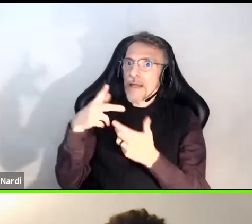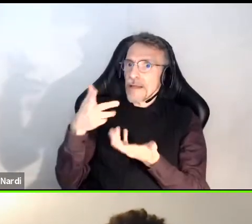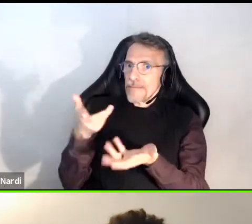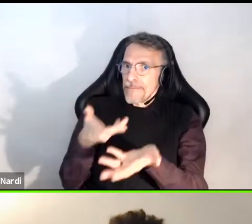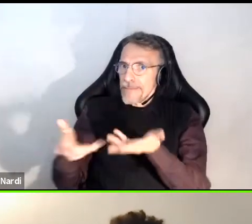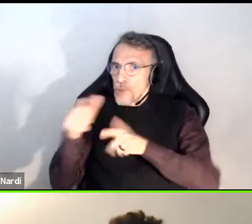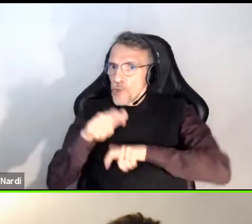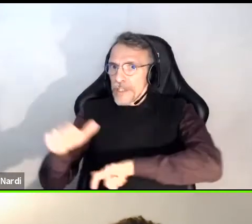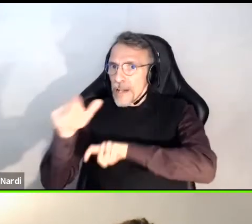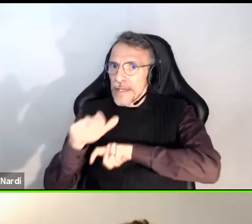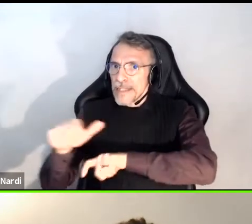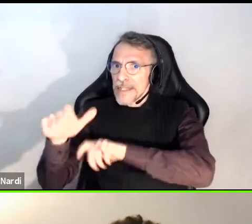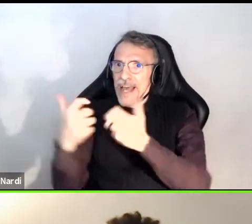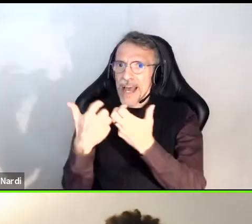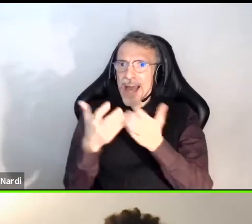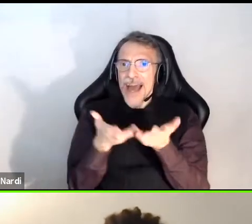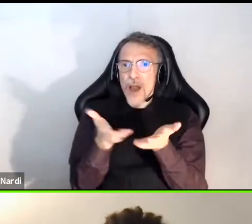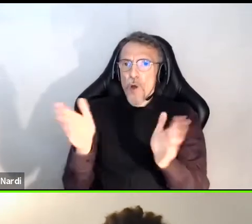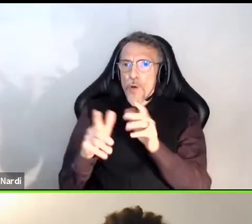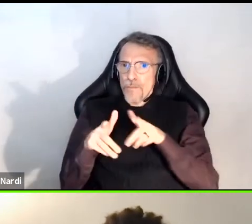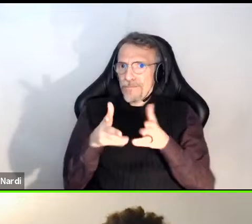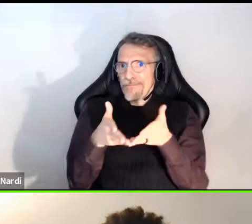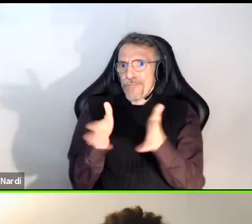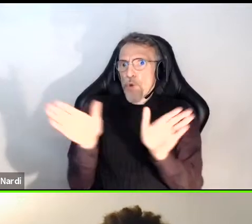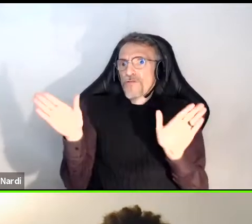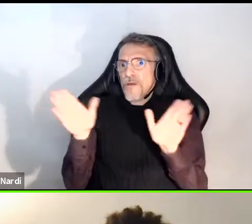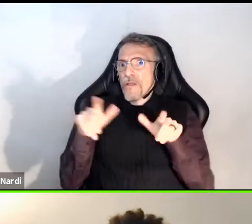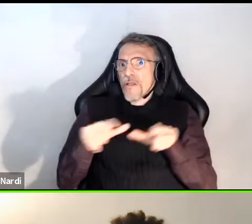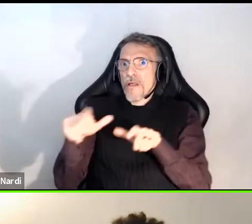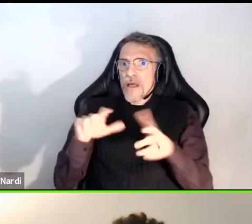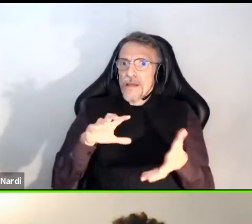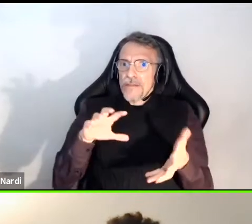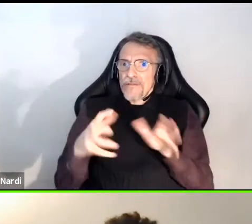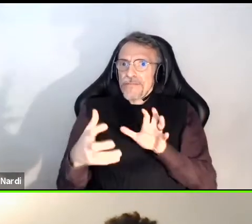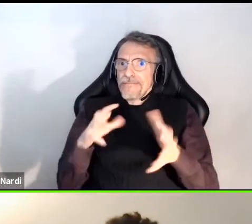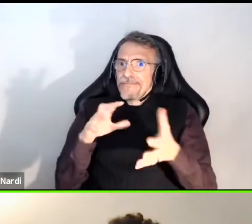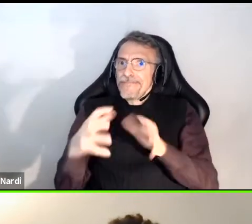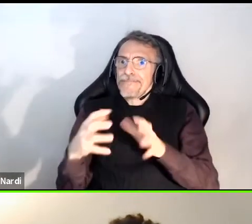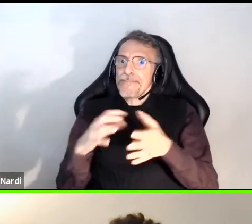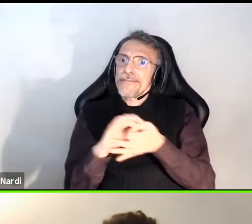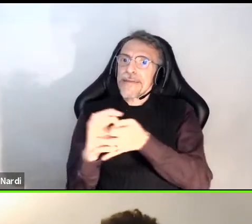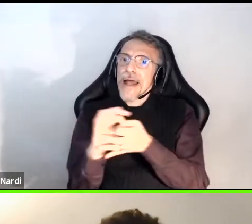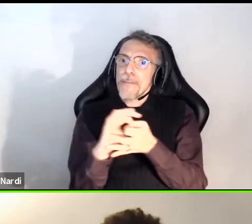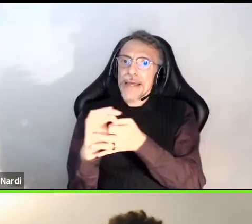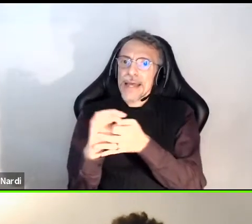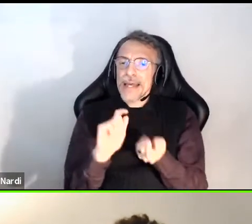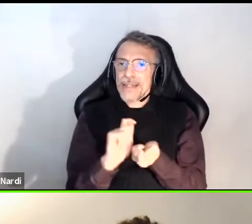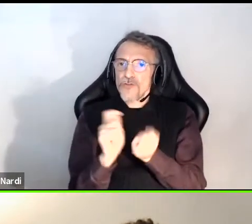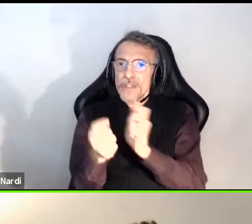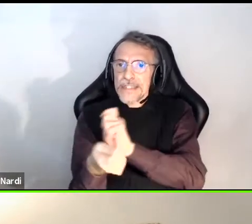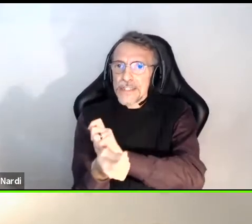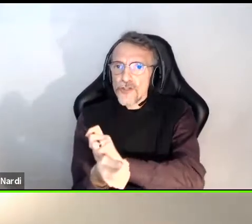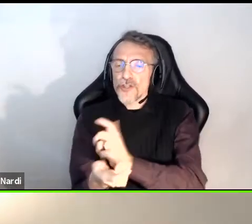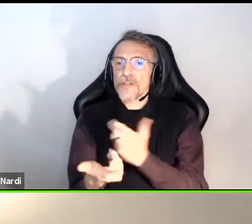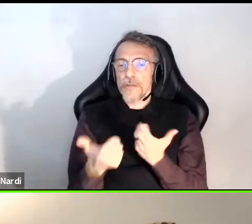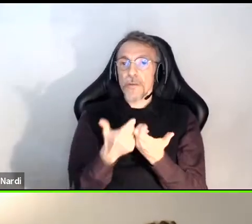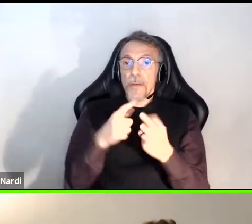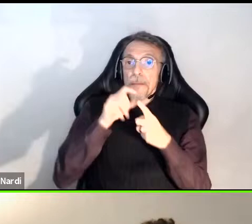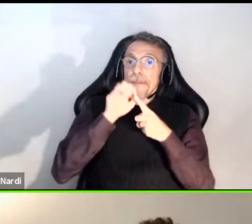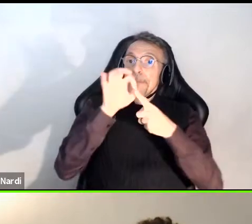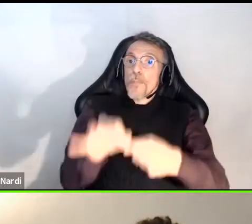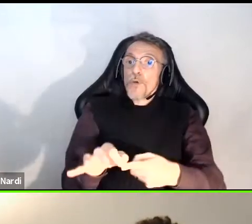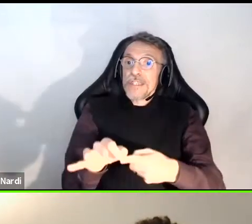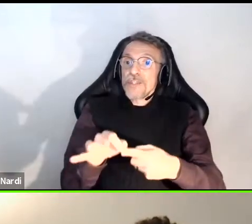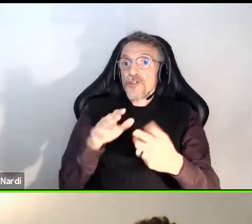conundrum relates to broader sustainability transition dynamics, and offer some propositions on where we